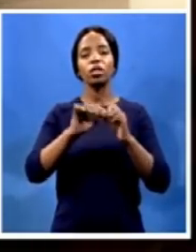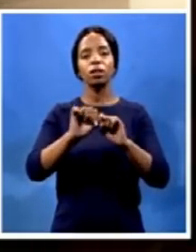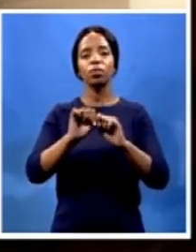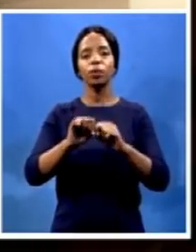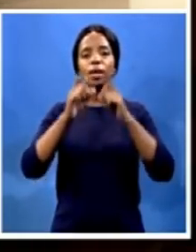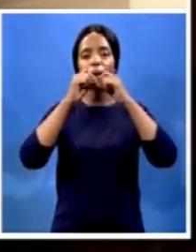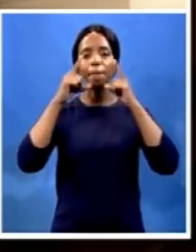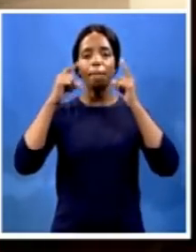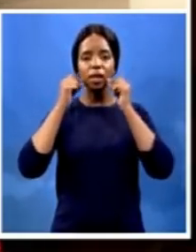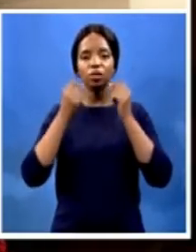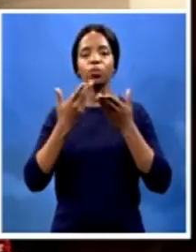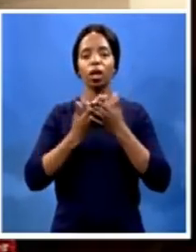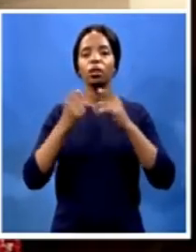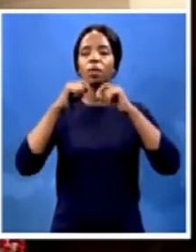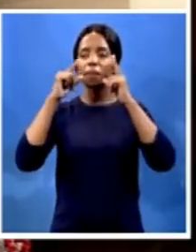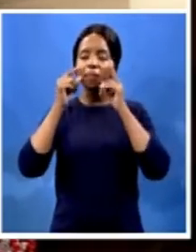how important is it?